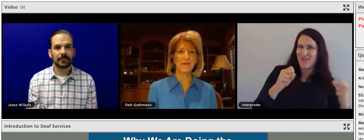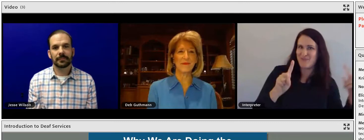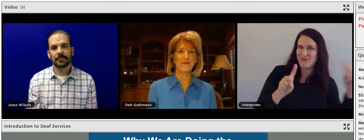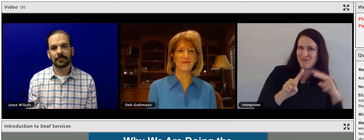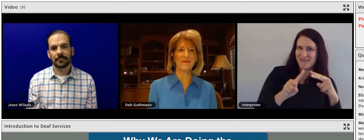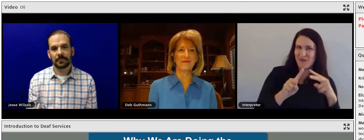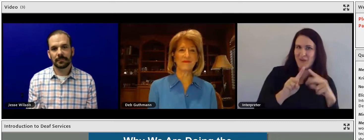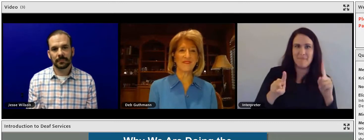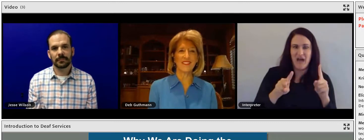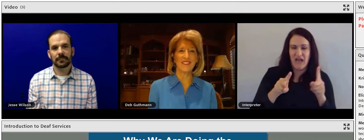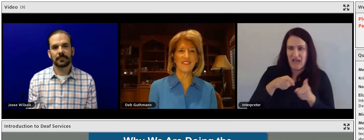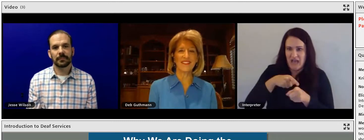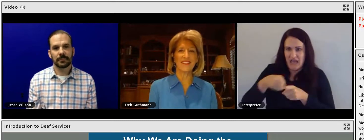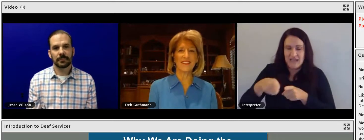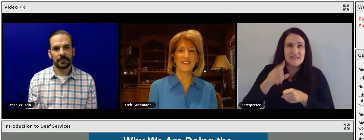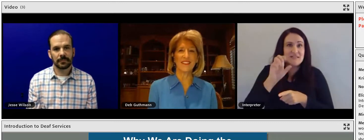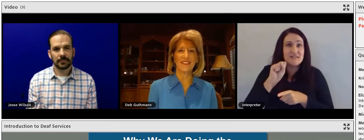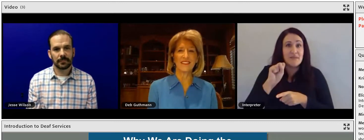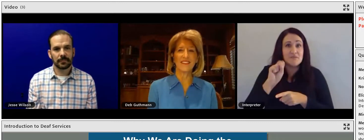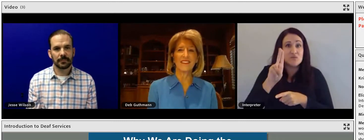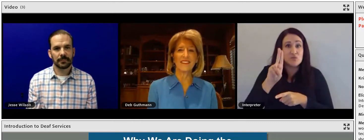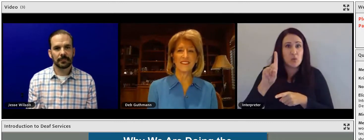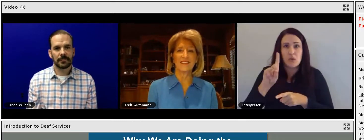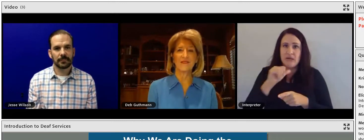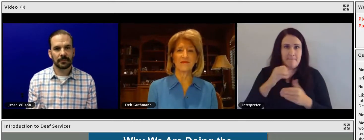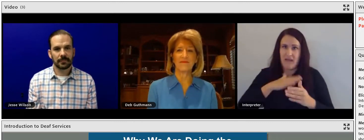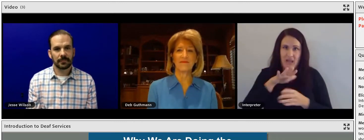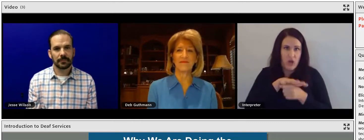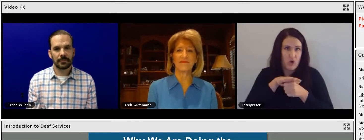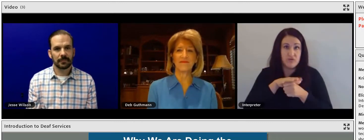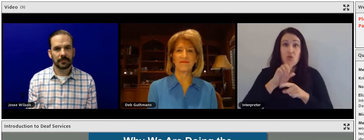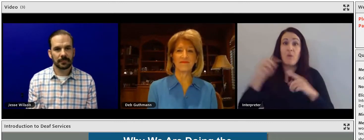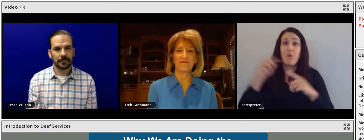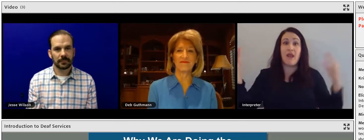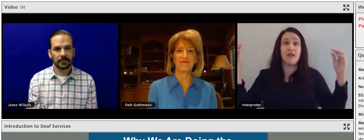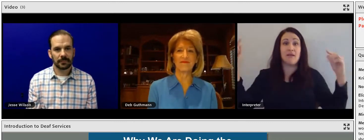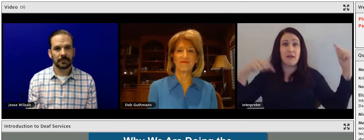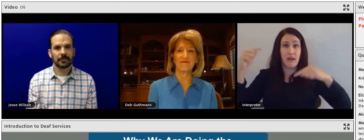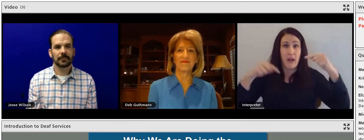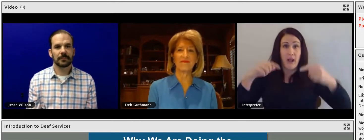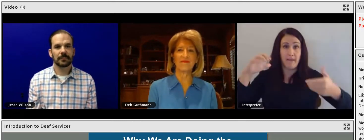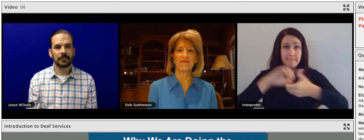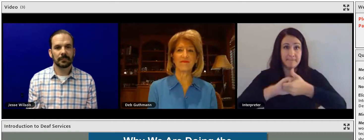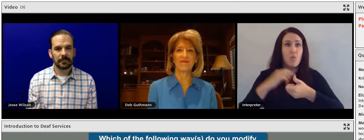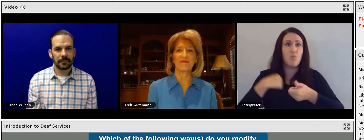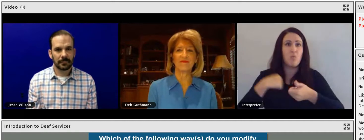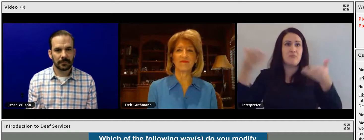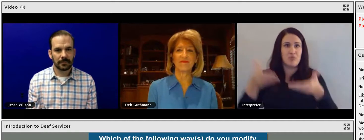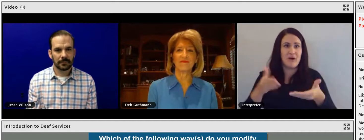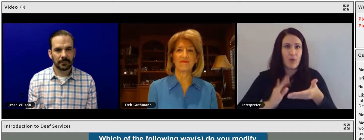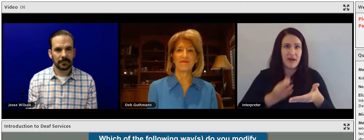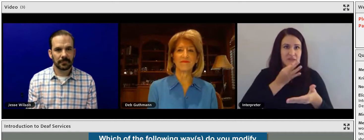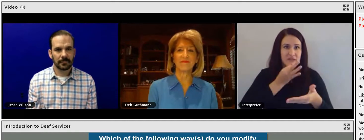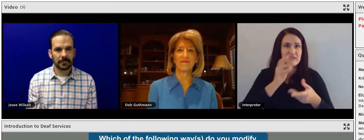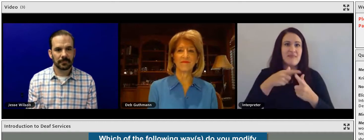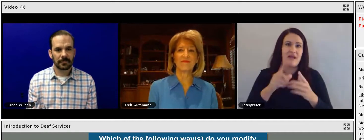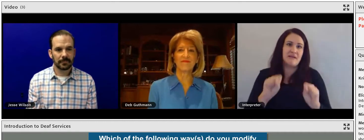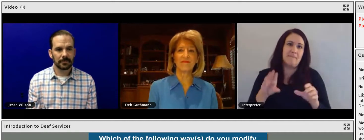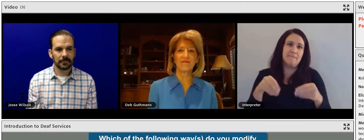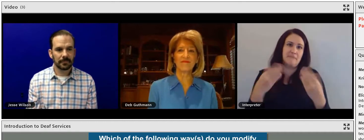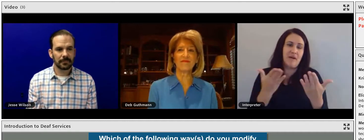use is not my area. So by all of us coming together, we all bring our expertise to the table so that we can better serve the